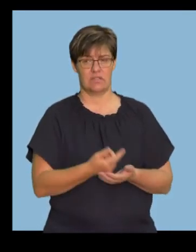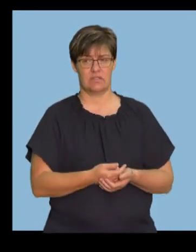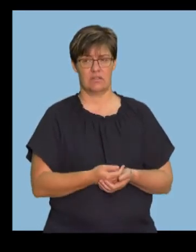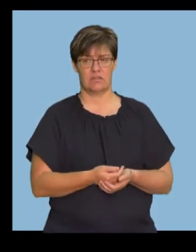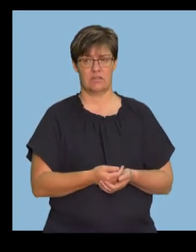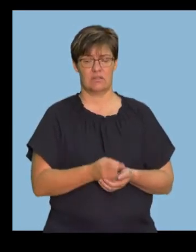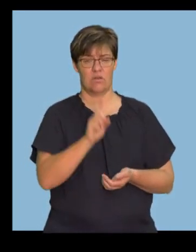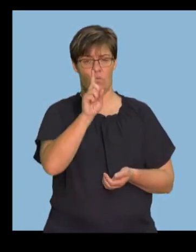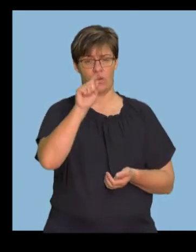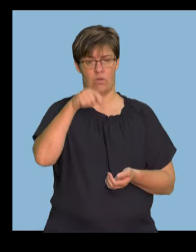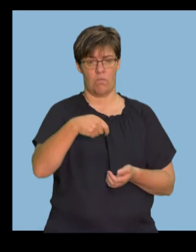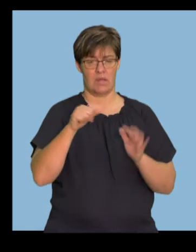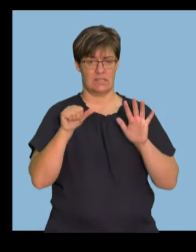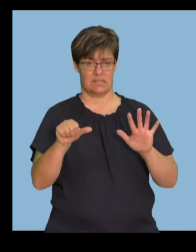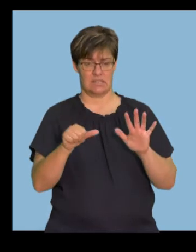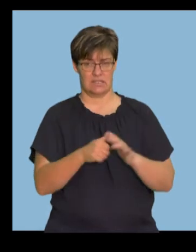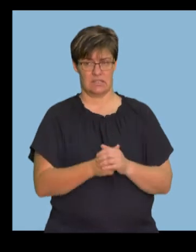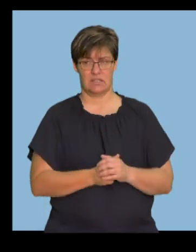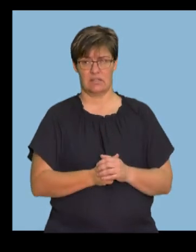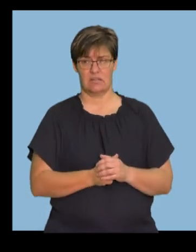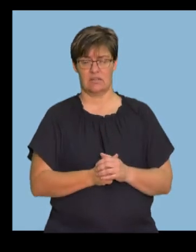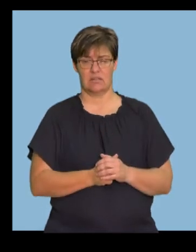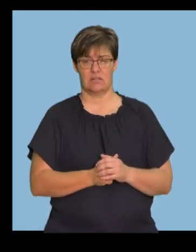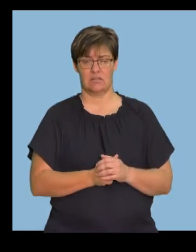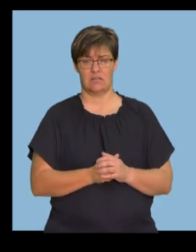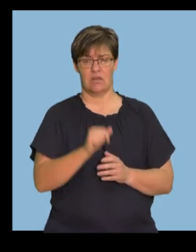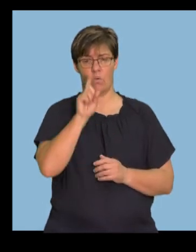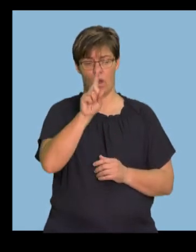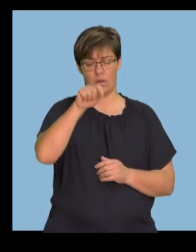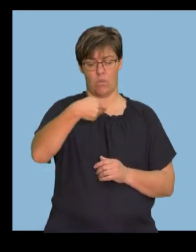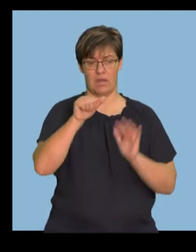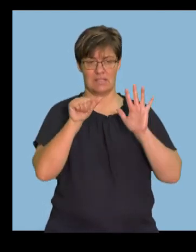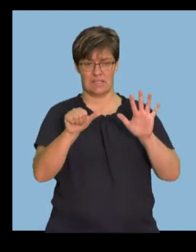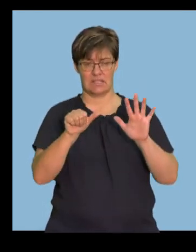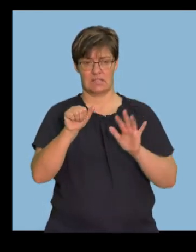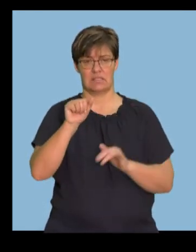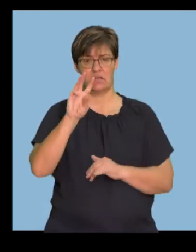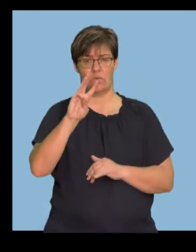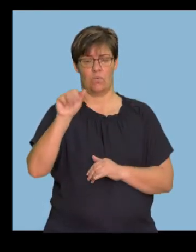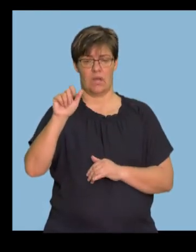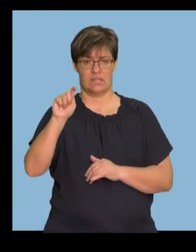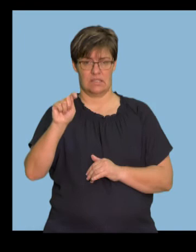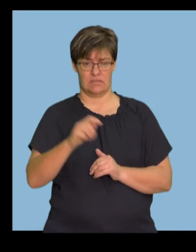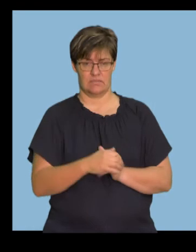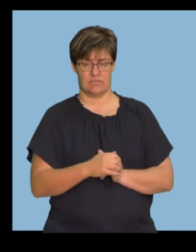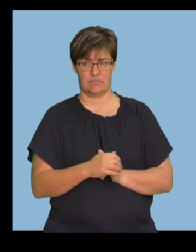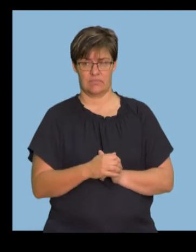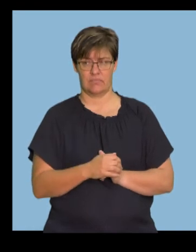okay? Which gives us what? That value, which is 1.6. So this is 1.6 watts,